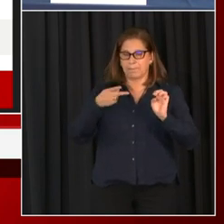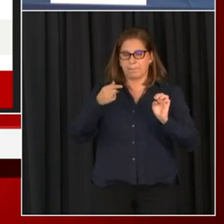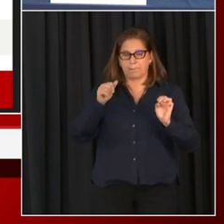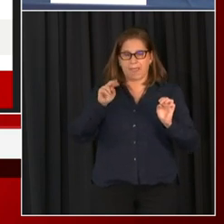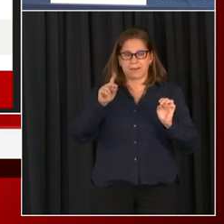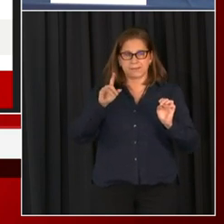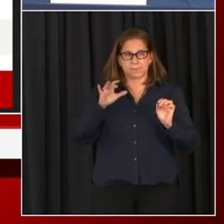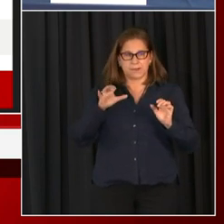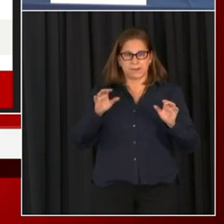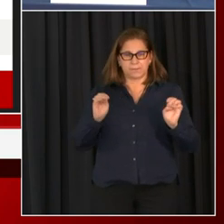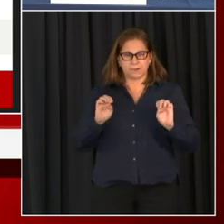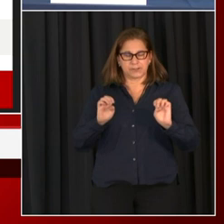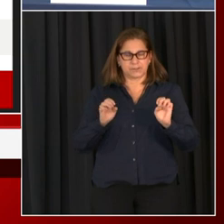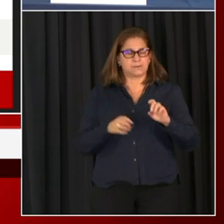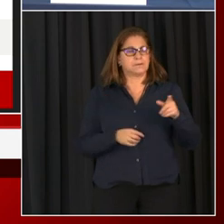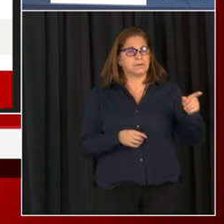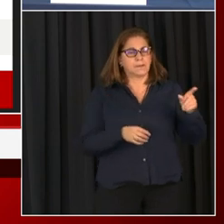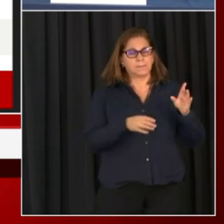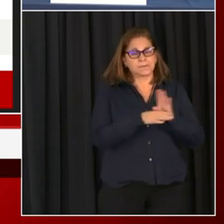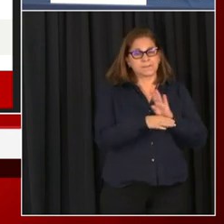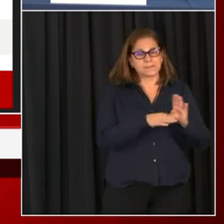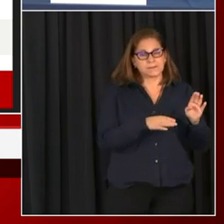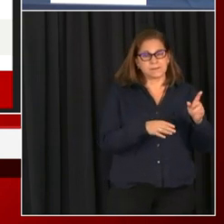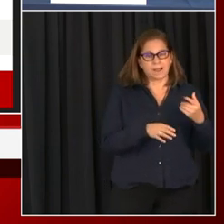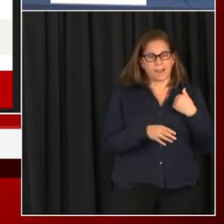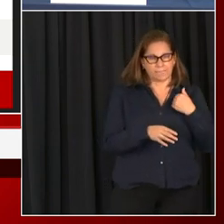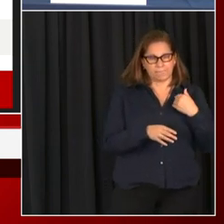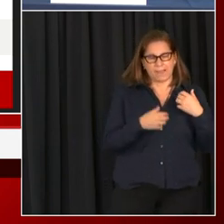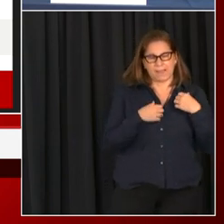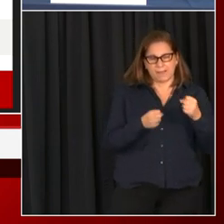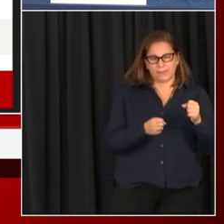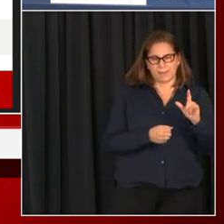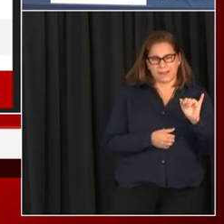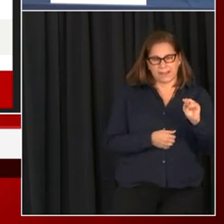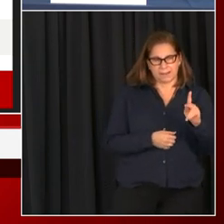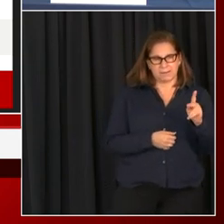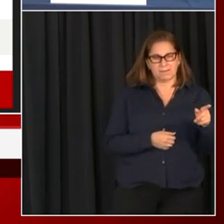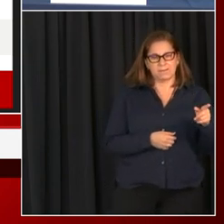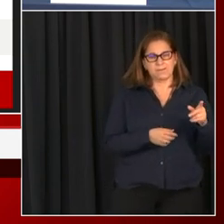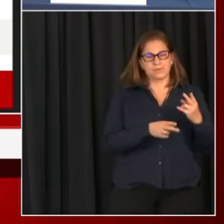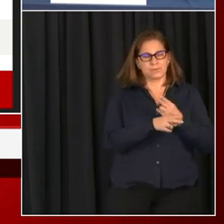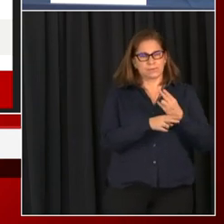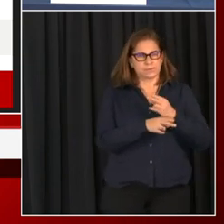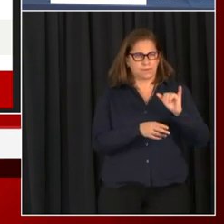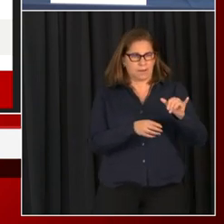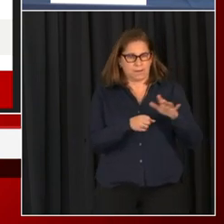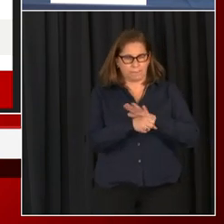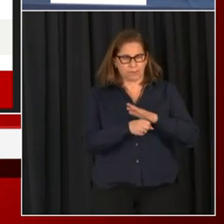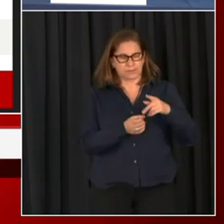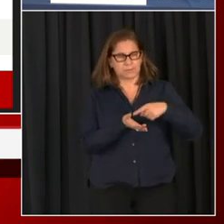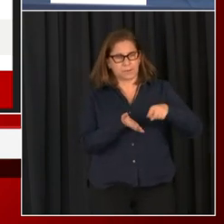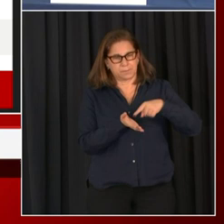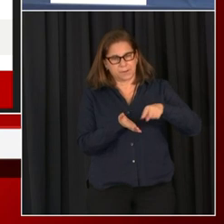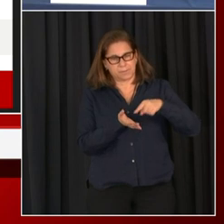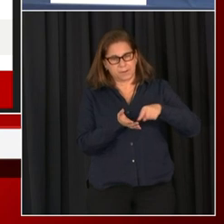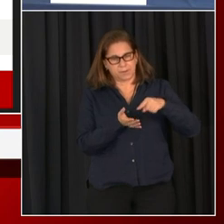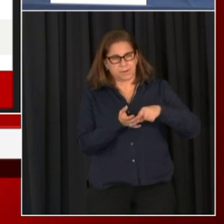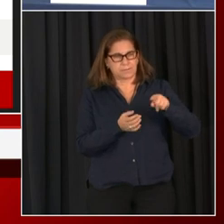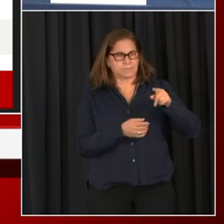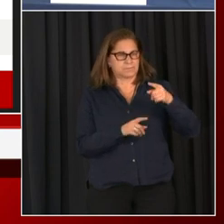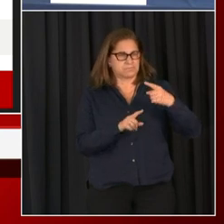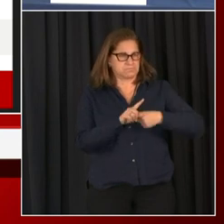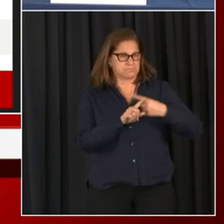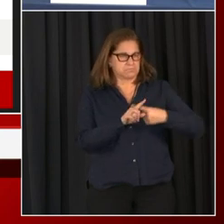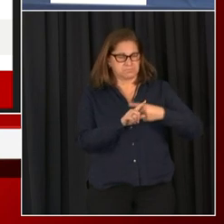Health Link will have 60 days to start paying their premiums. There's a 60-day deferment of